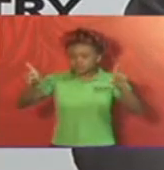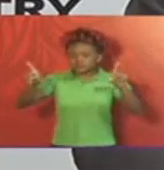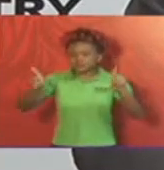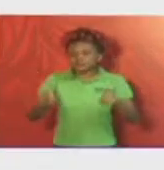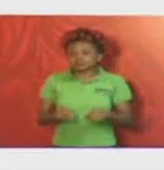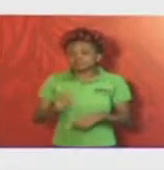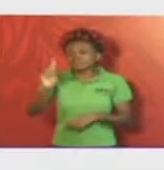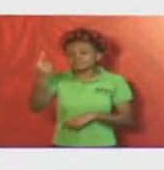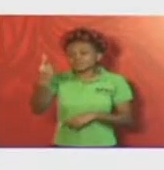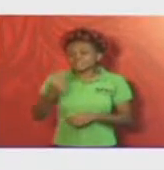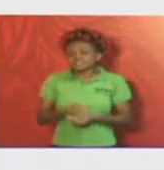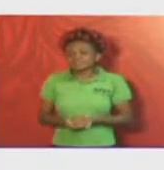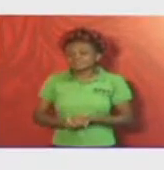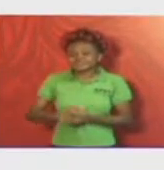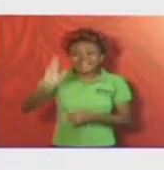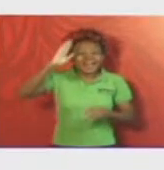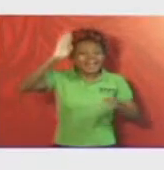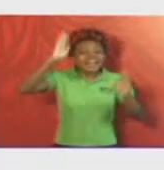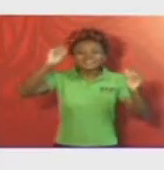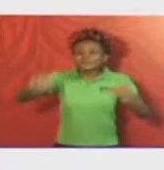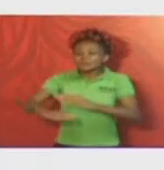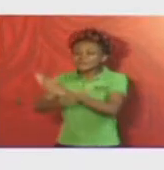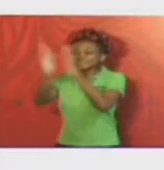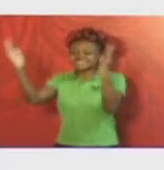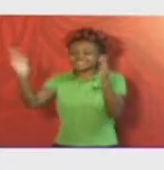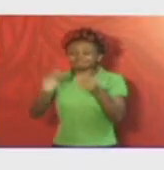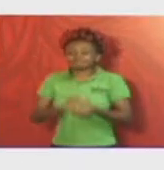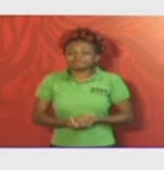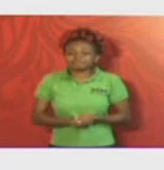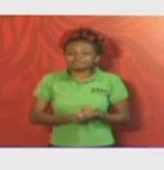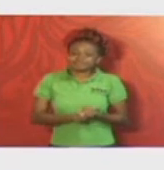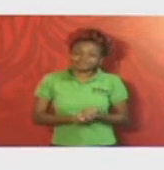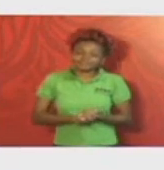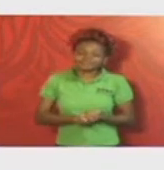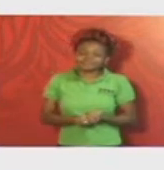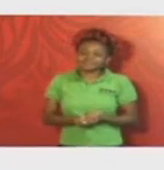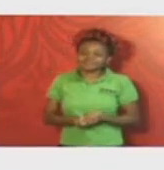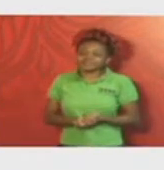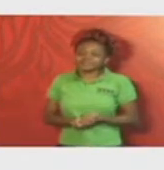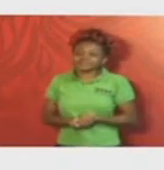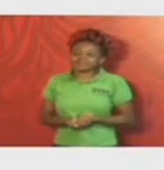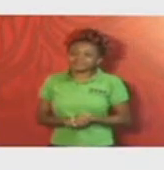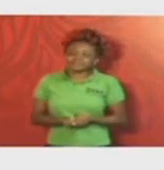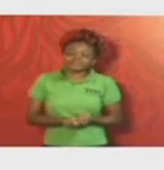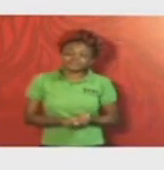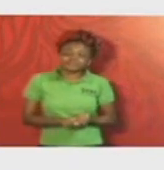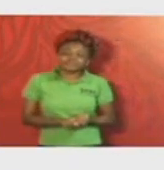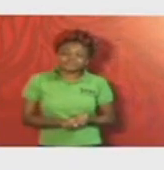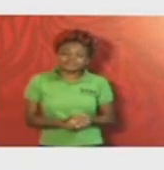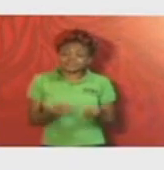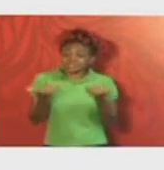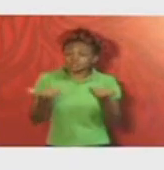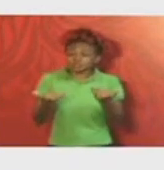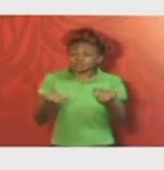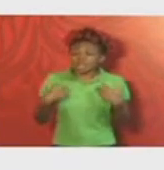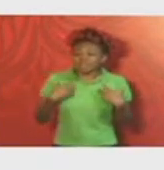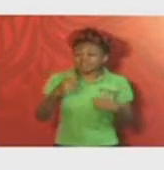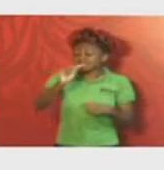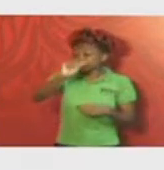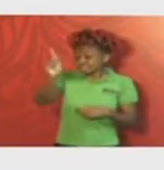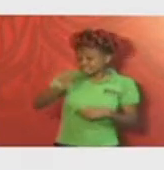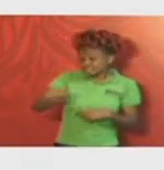Hi, good morning, everyone. Good morning. To the Minister, with the availability of the AstraZeneca and the Pfizer